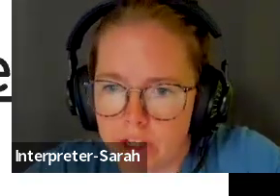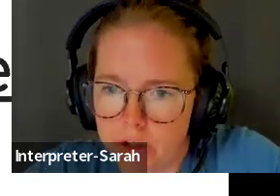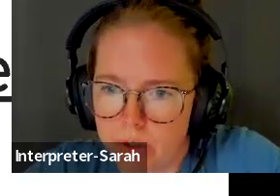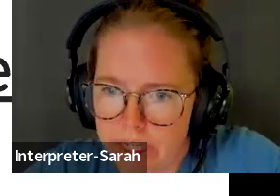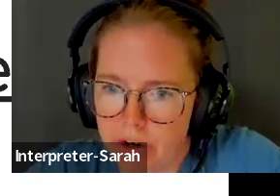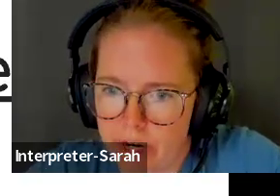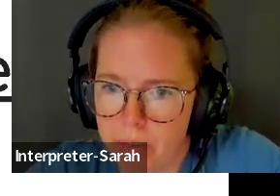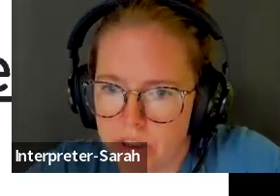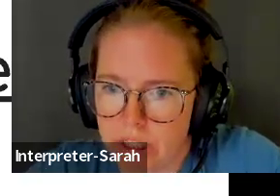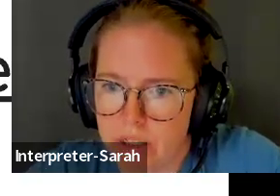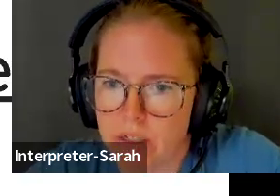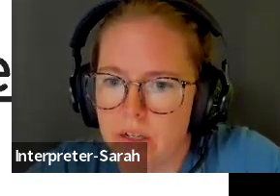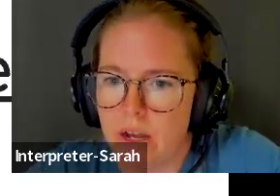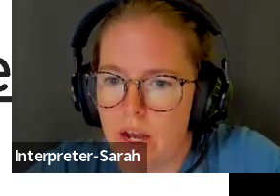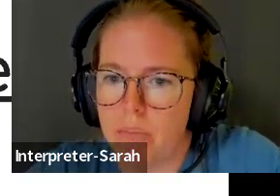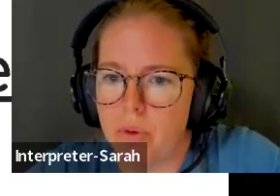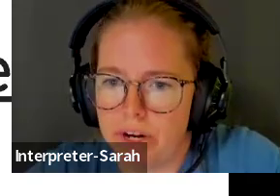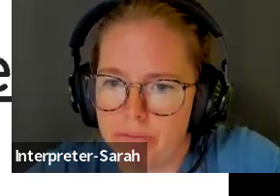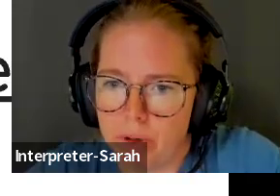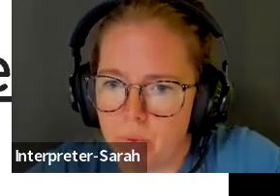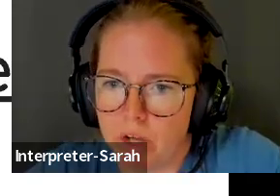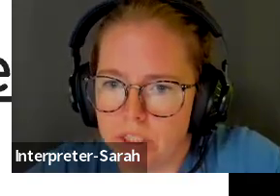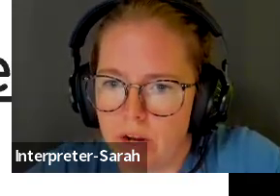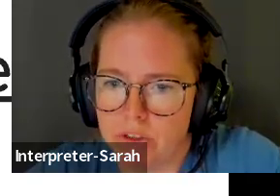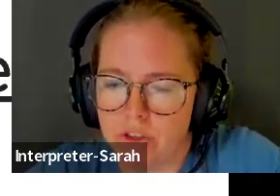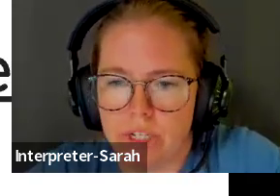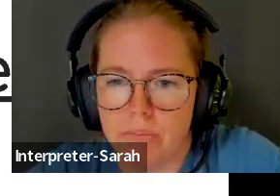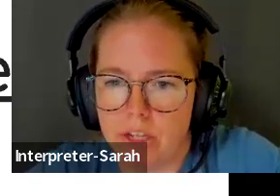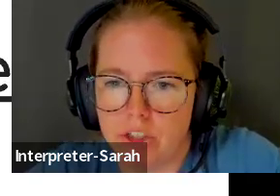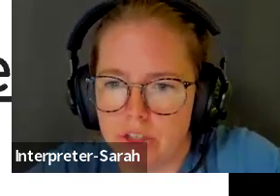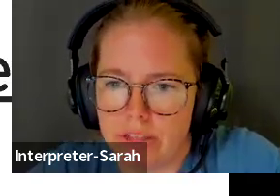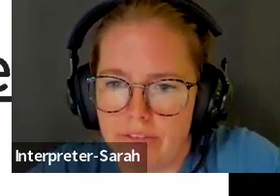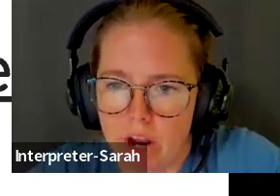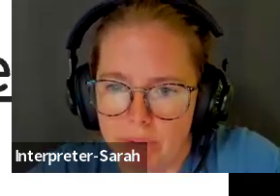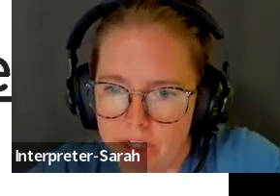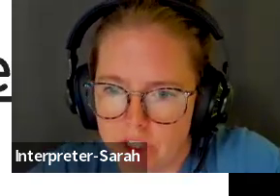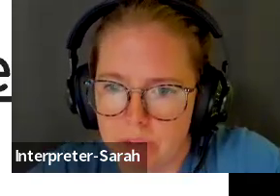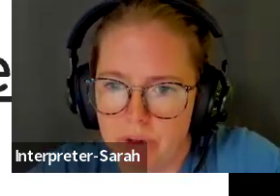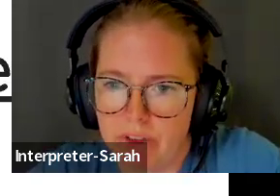But what can you do as a hearing person when a deaf person walks in off the street, making sure